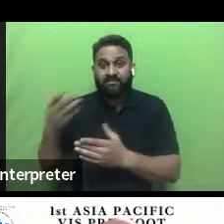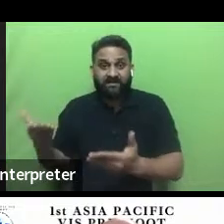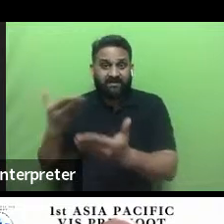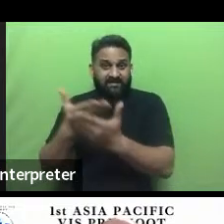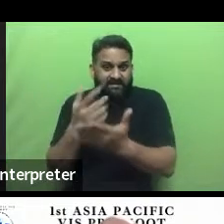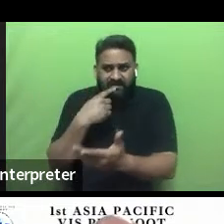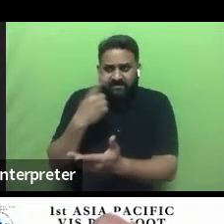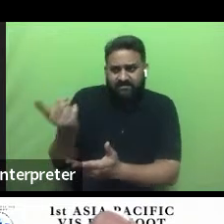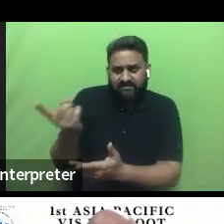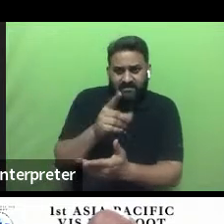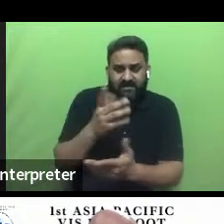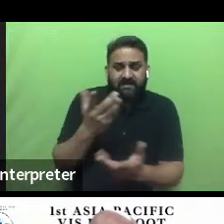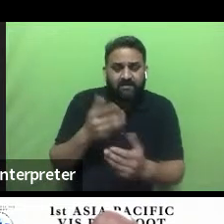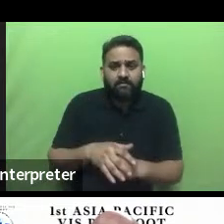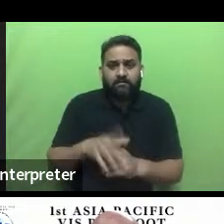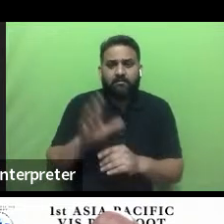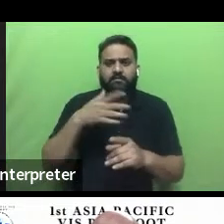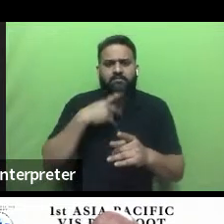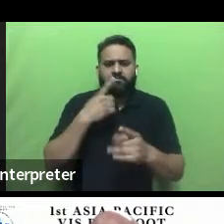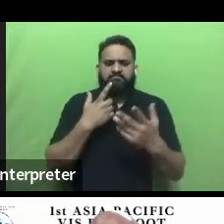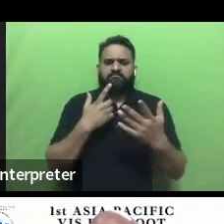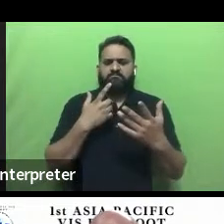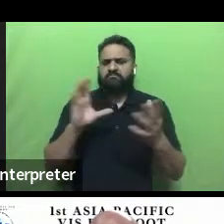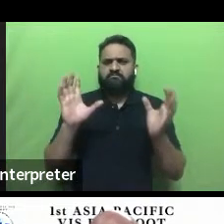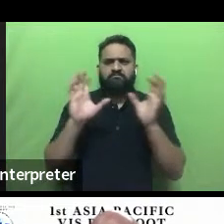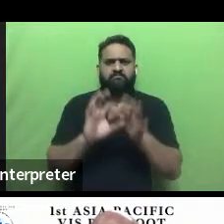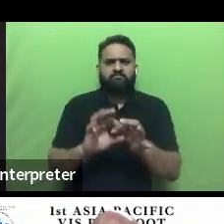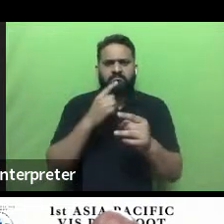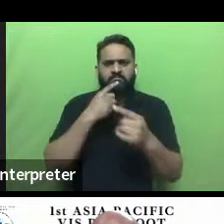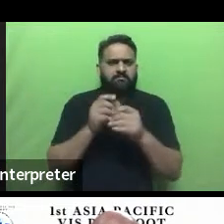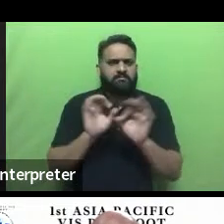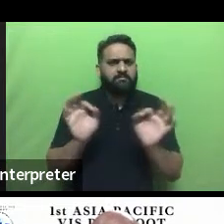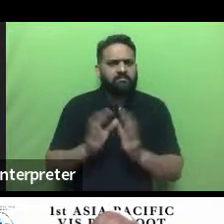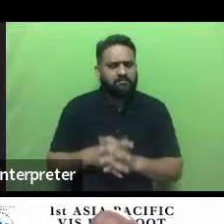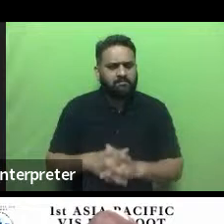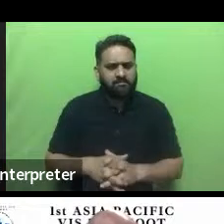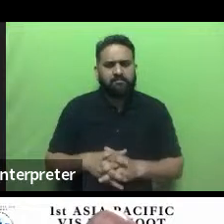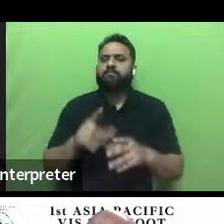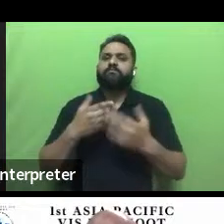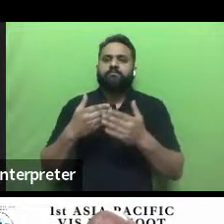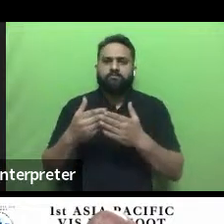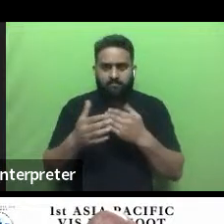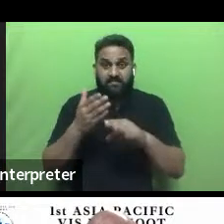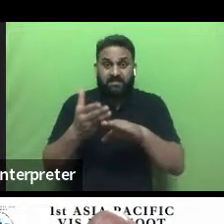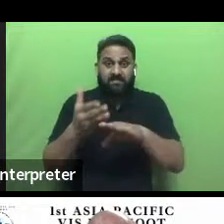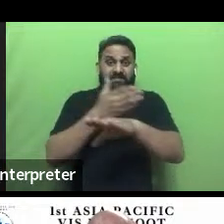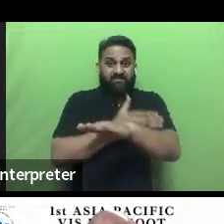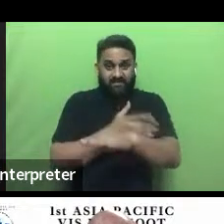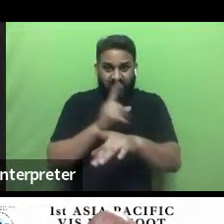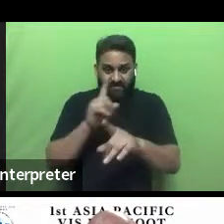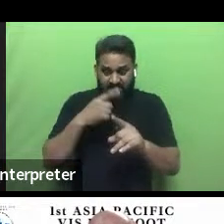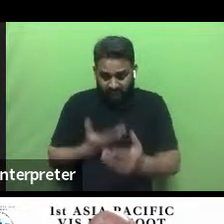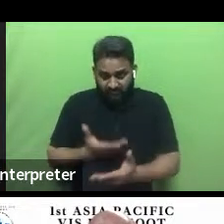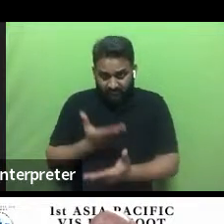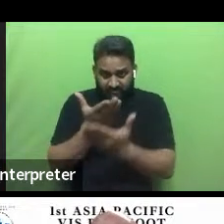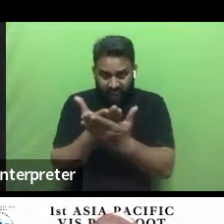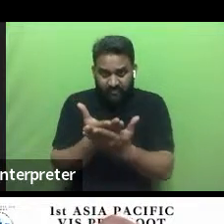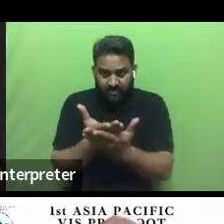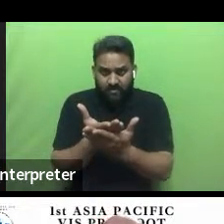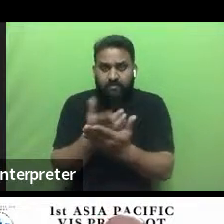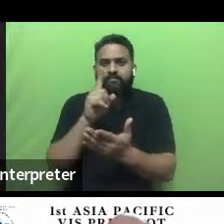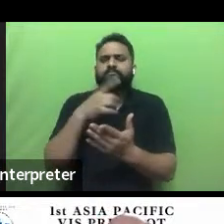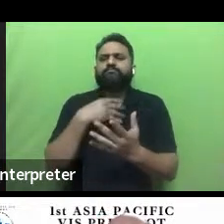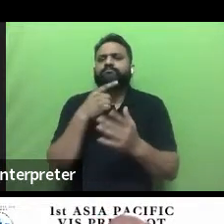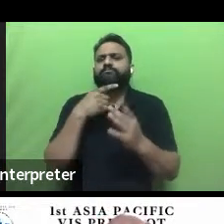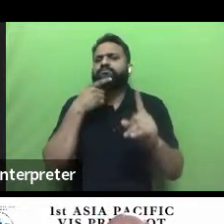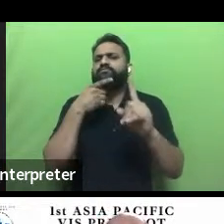of sale were not validly incorporated. However, before I proceed with the first submission, I would address